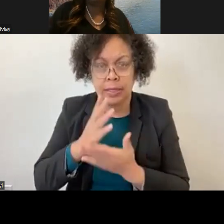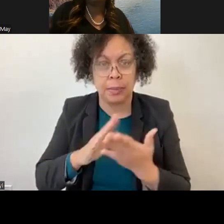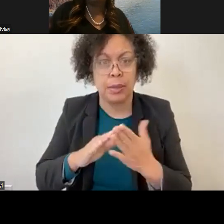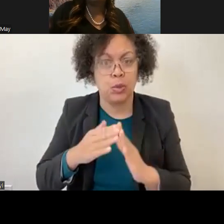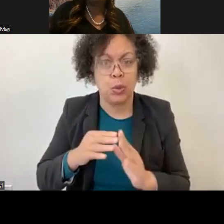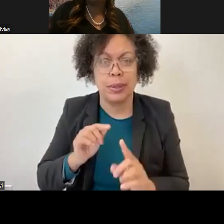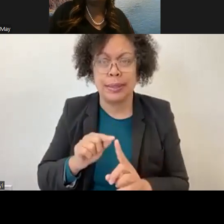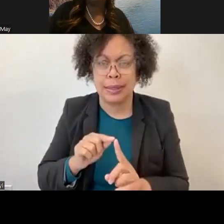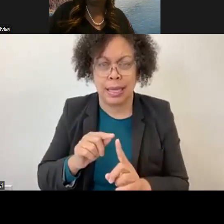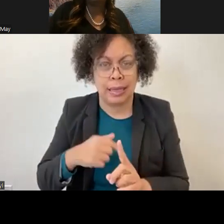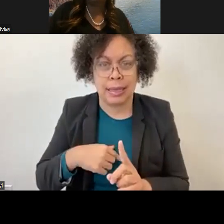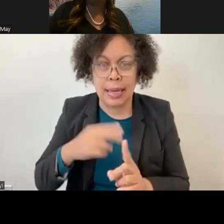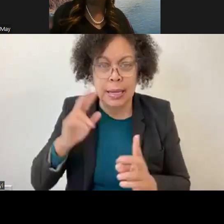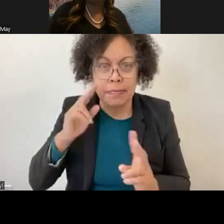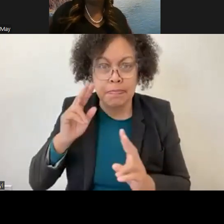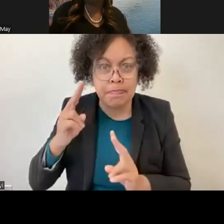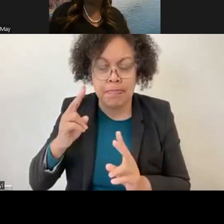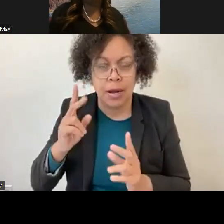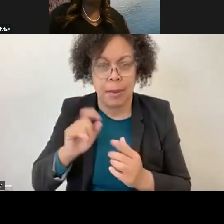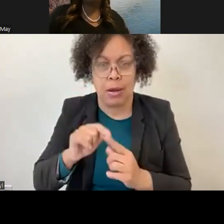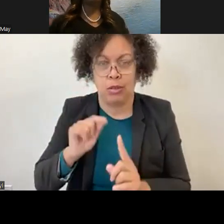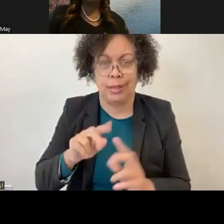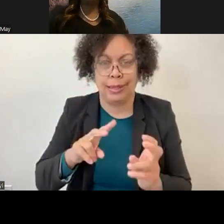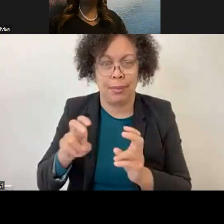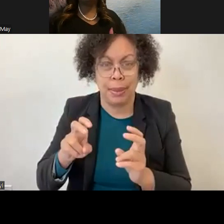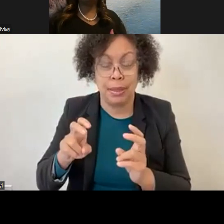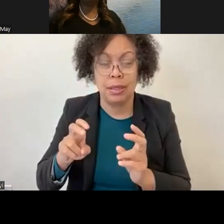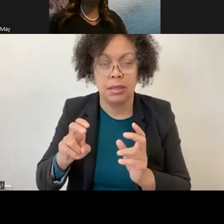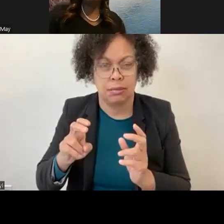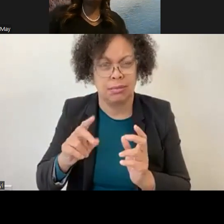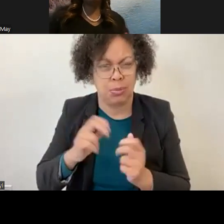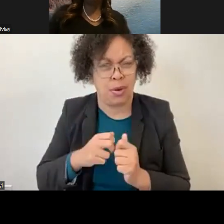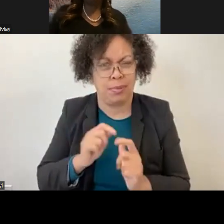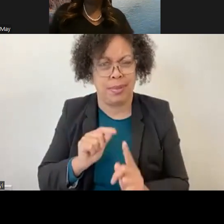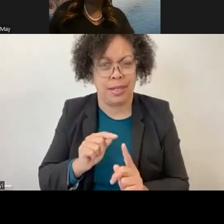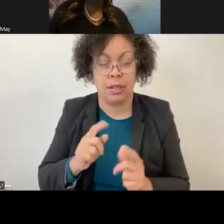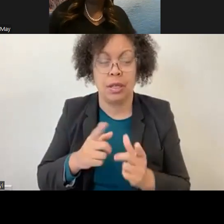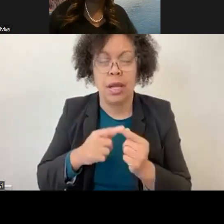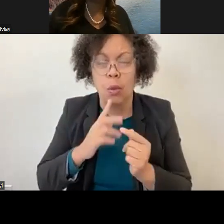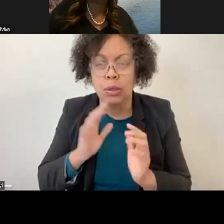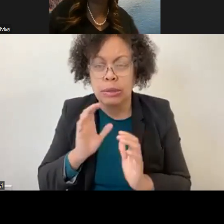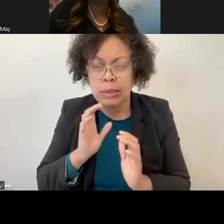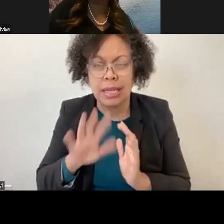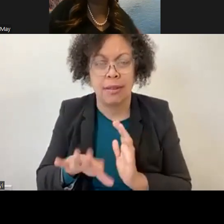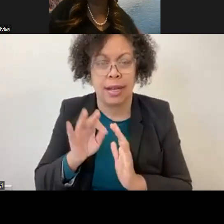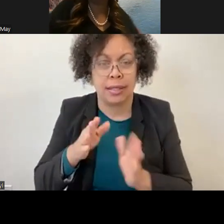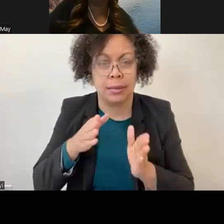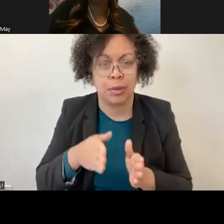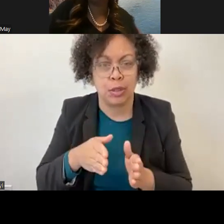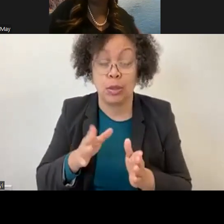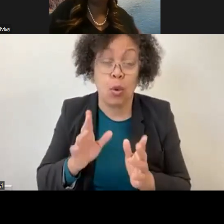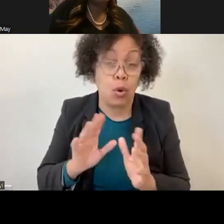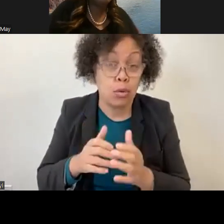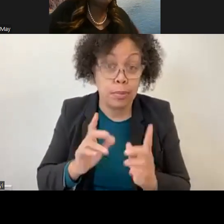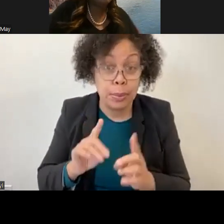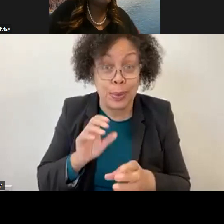is more problematic. And then we actually recruit from within those communities for a person or people who get trained